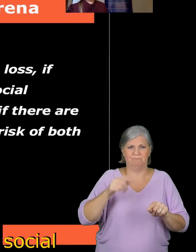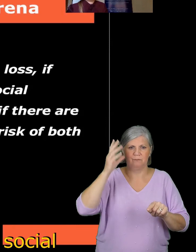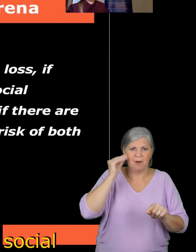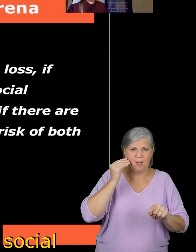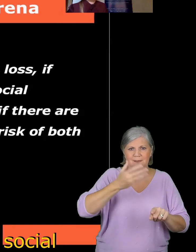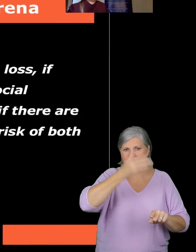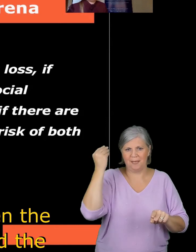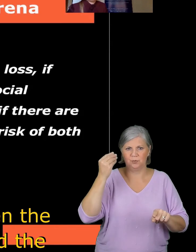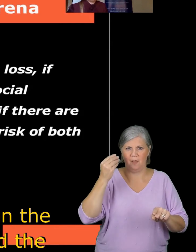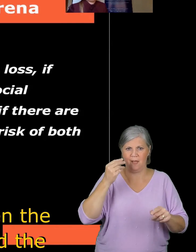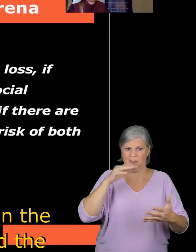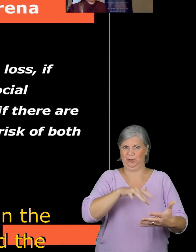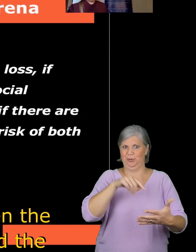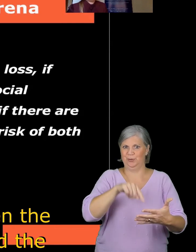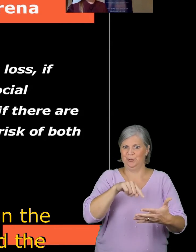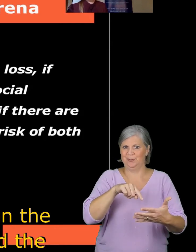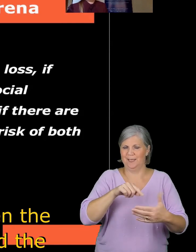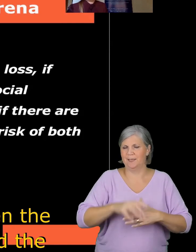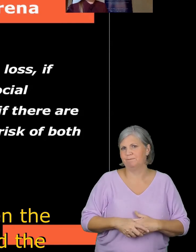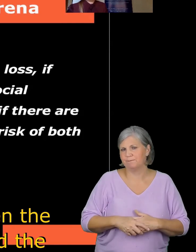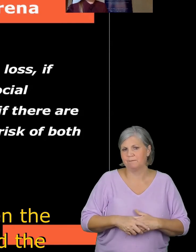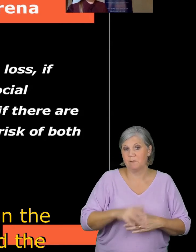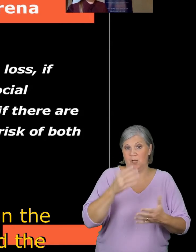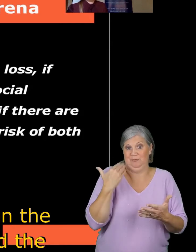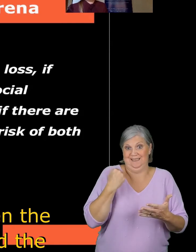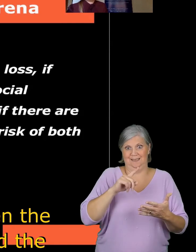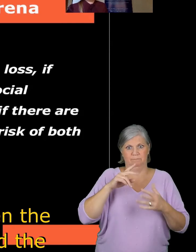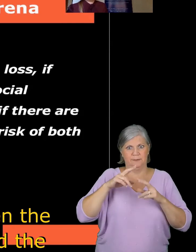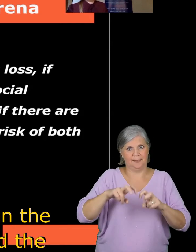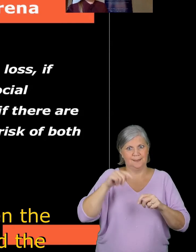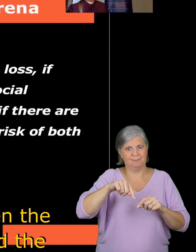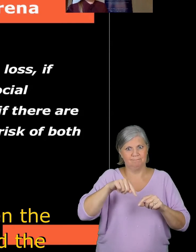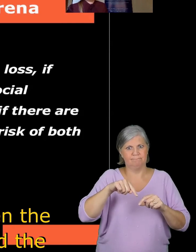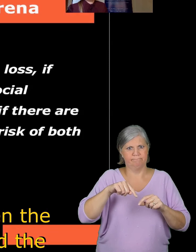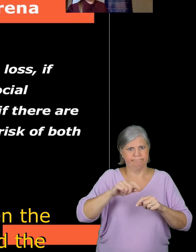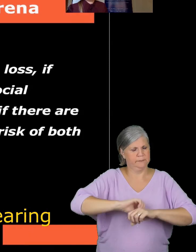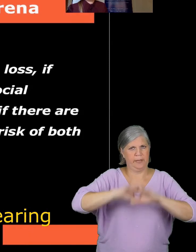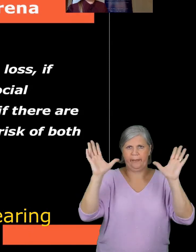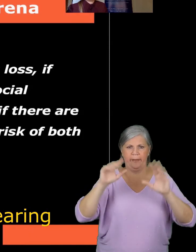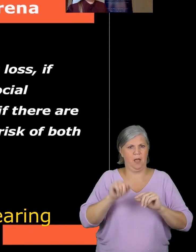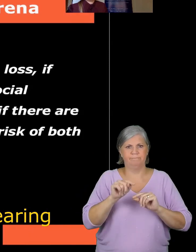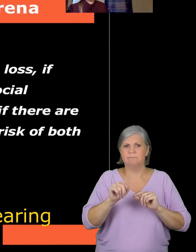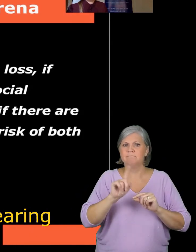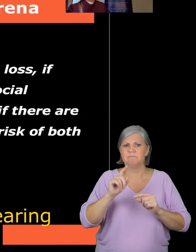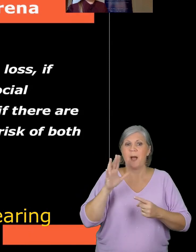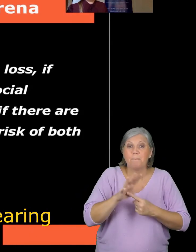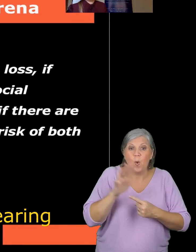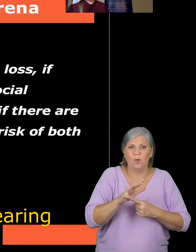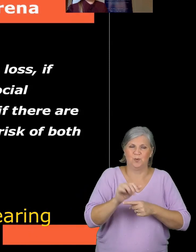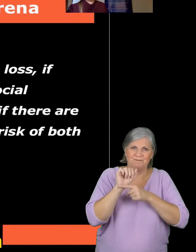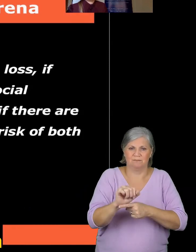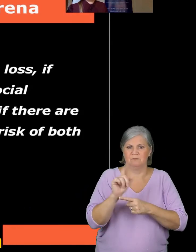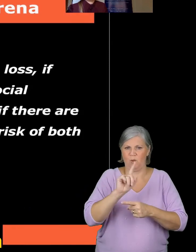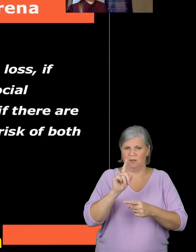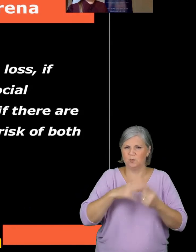Commission, namely social isolation. If the link between the two is further demonstrated, the importance of managing hearing loss in